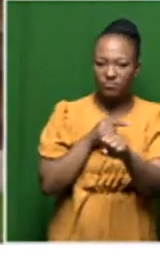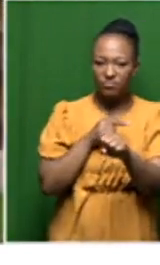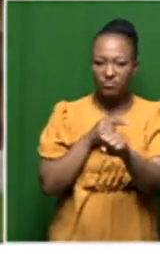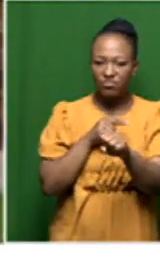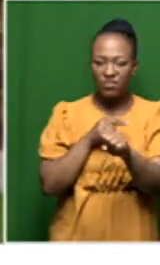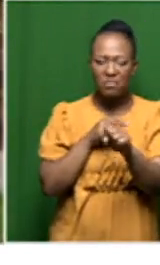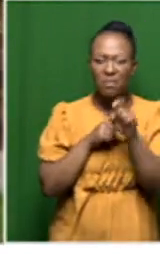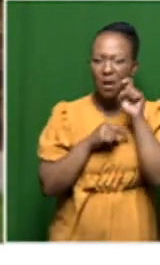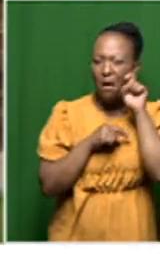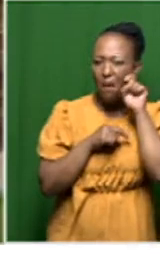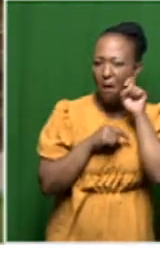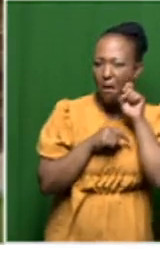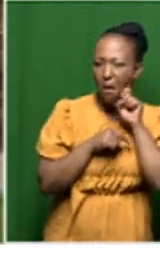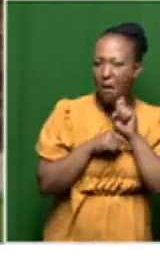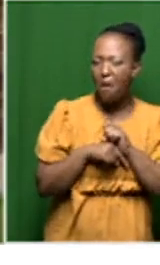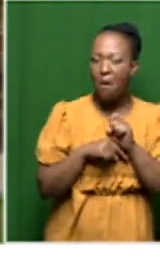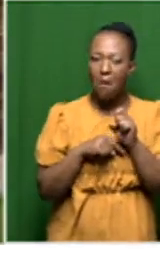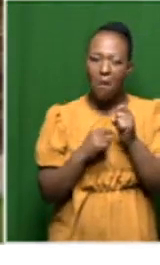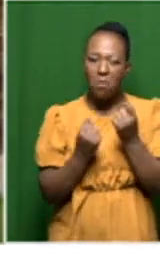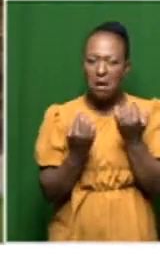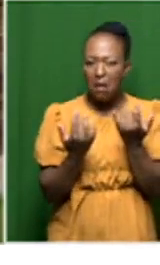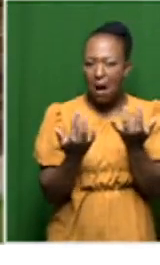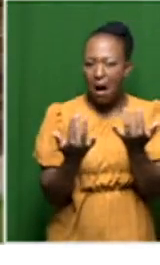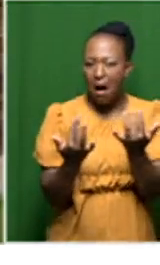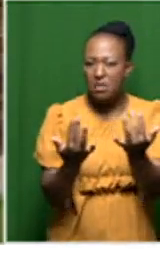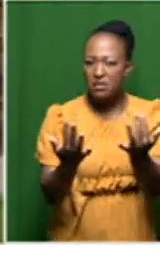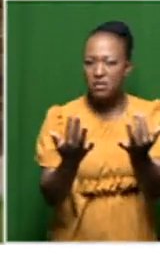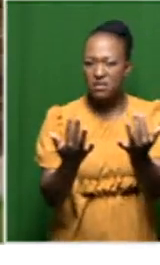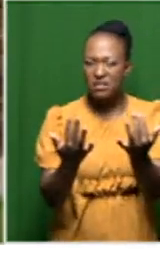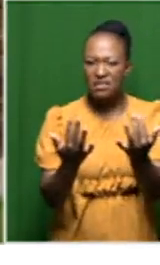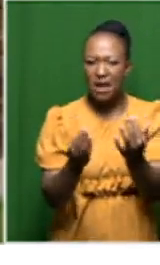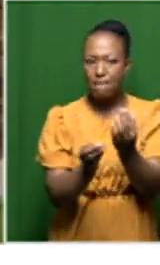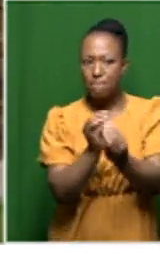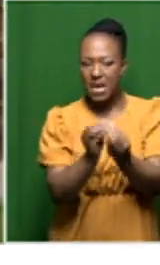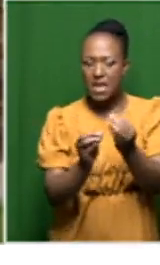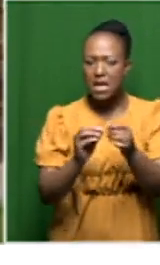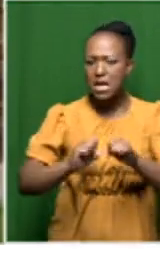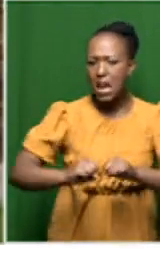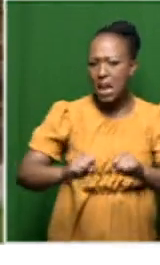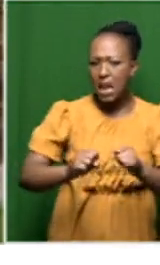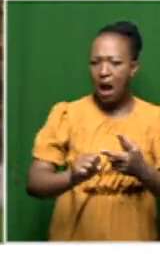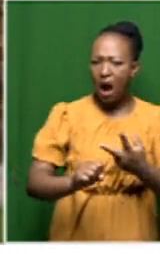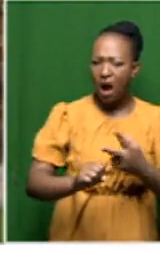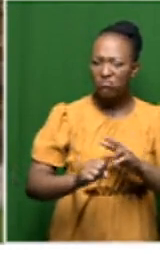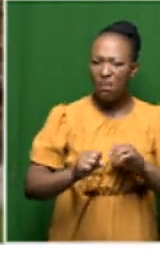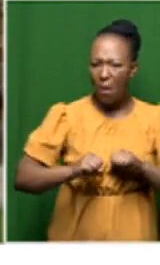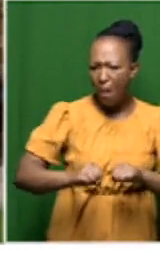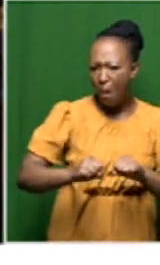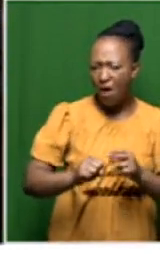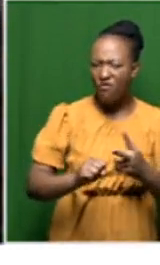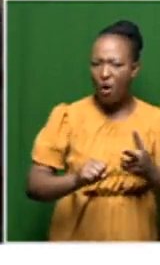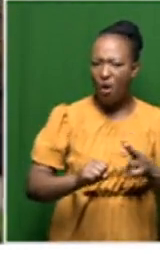will be dilapidating with grass not maintained. They can approach us. Just that we wanted to showcase this